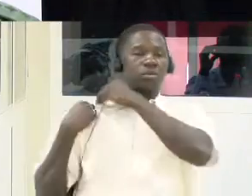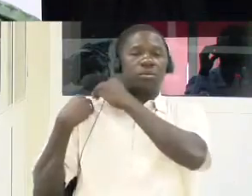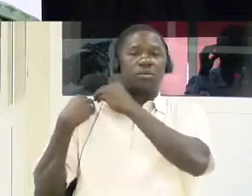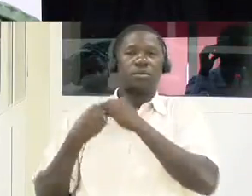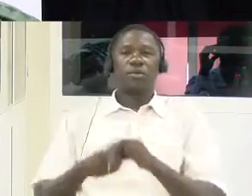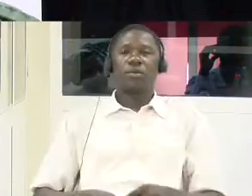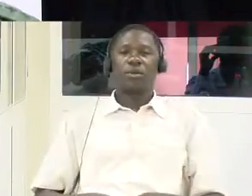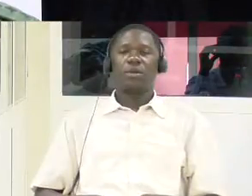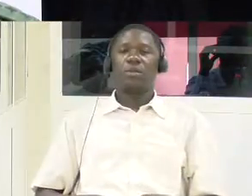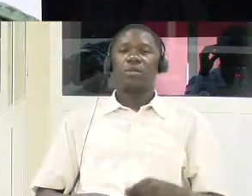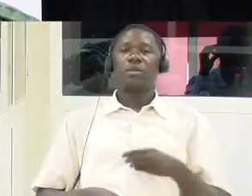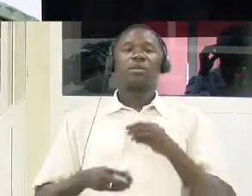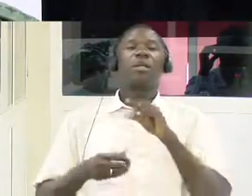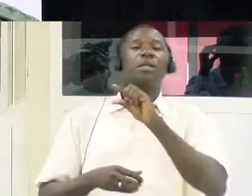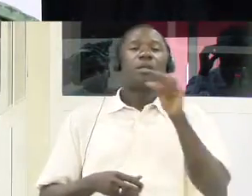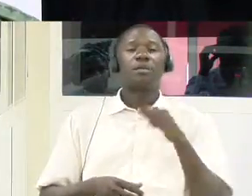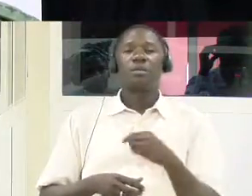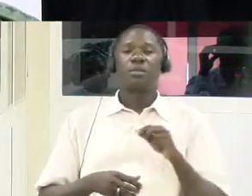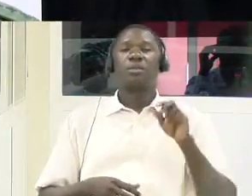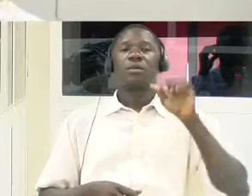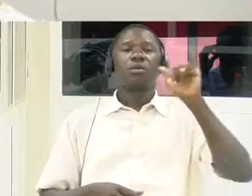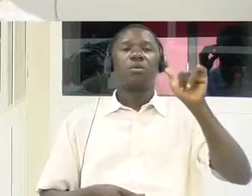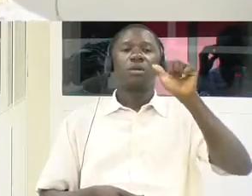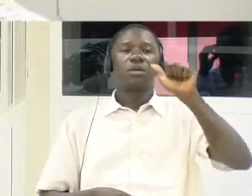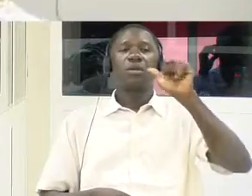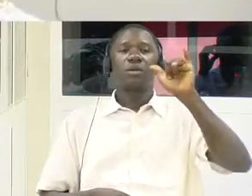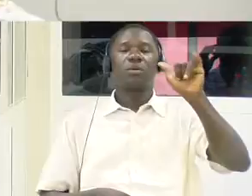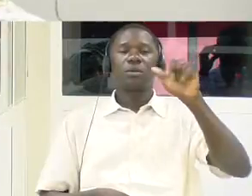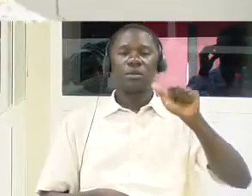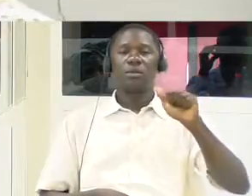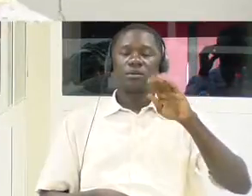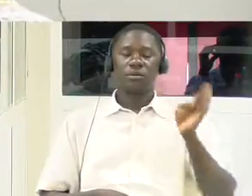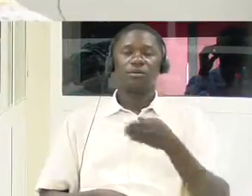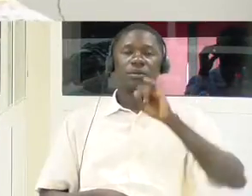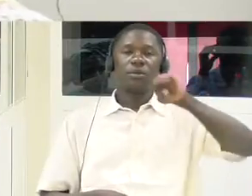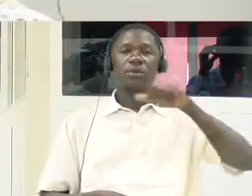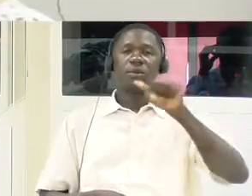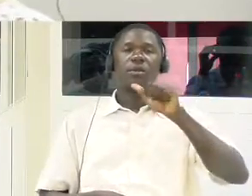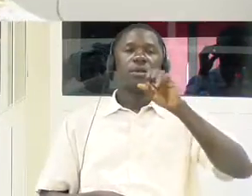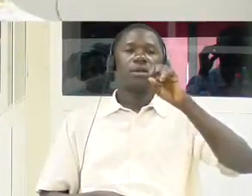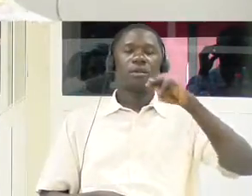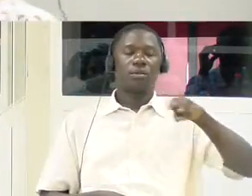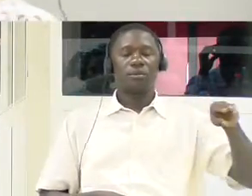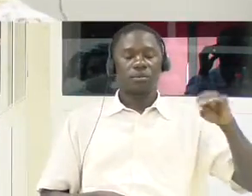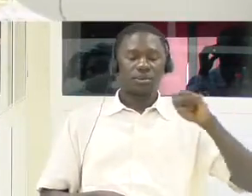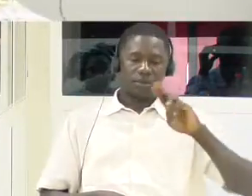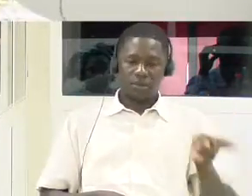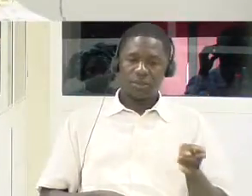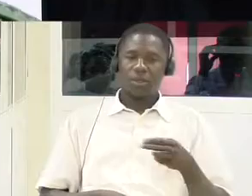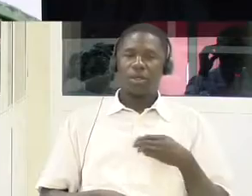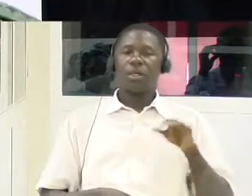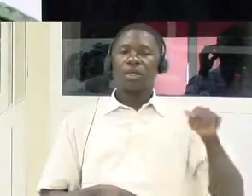Lieutenant Yahya Jame. He was our adjutant. Then I received call from him. He